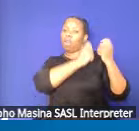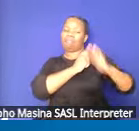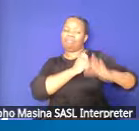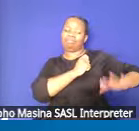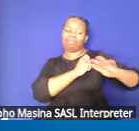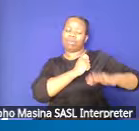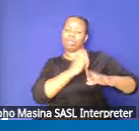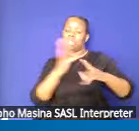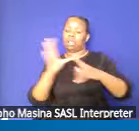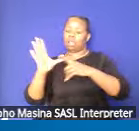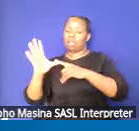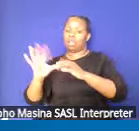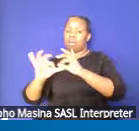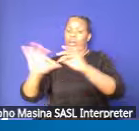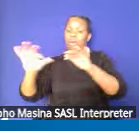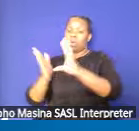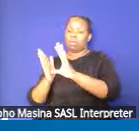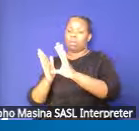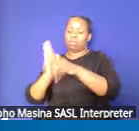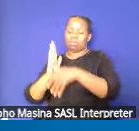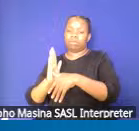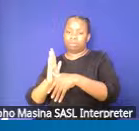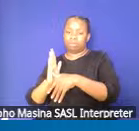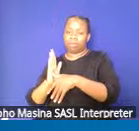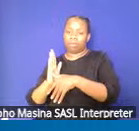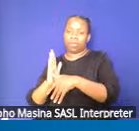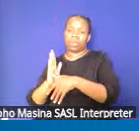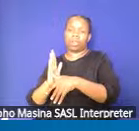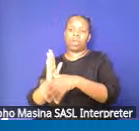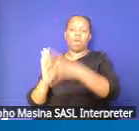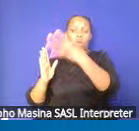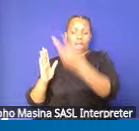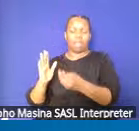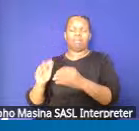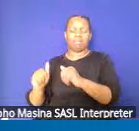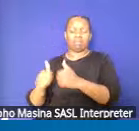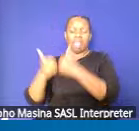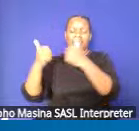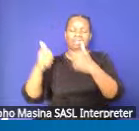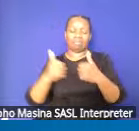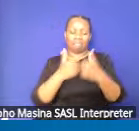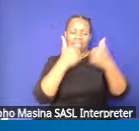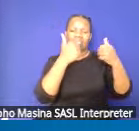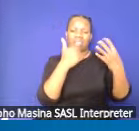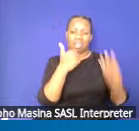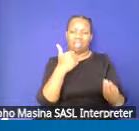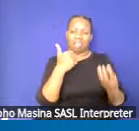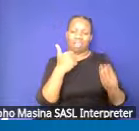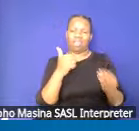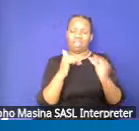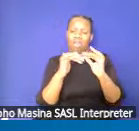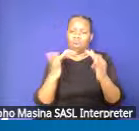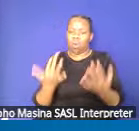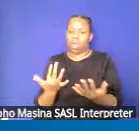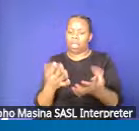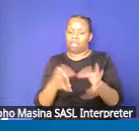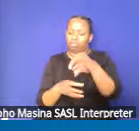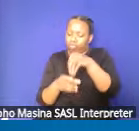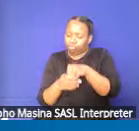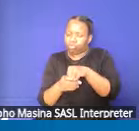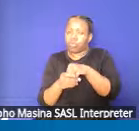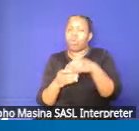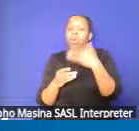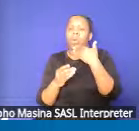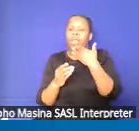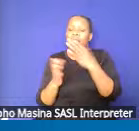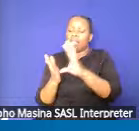with disabilities. We've been having a challenge with regards to the inclusion of persons with